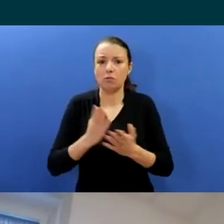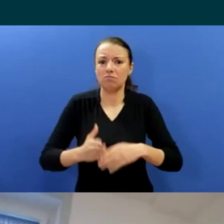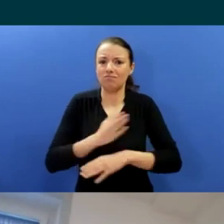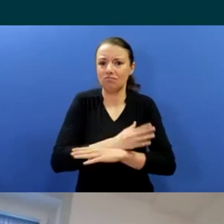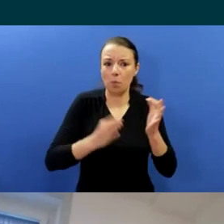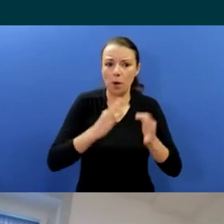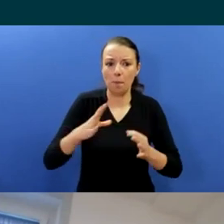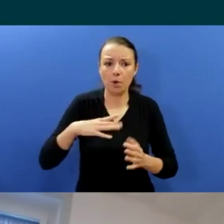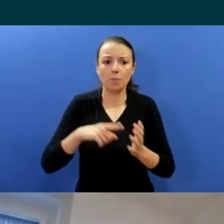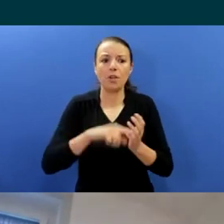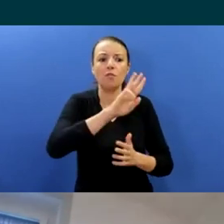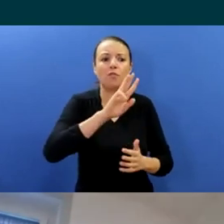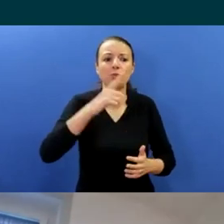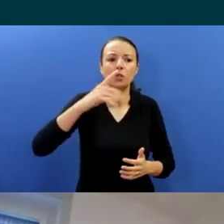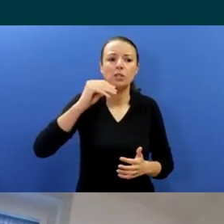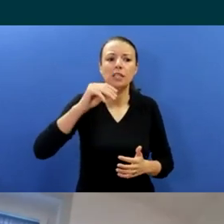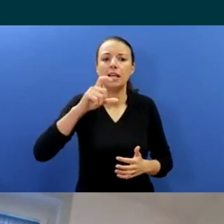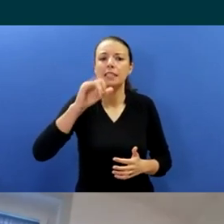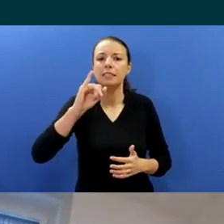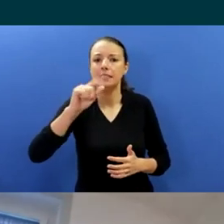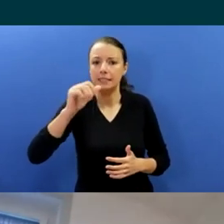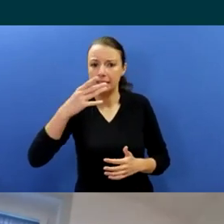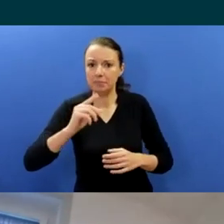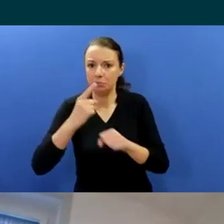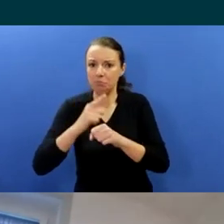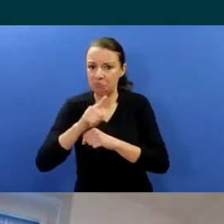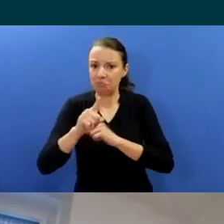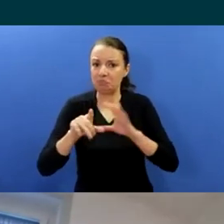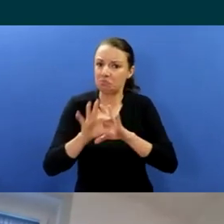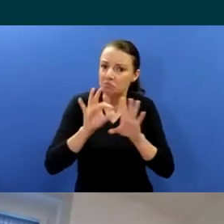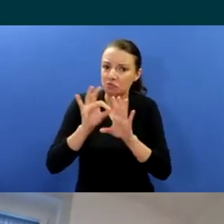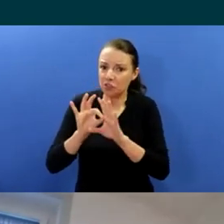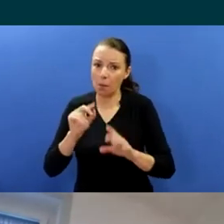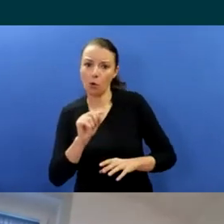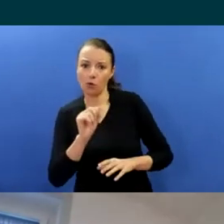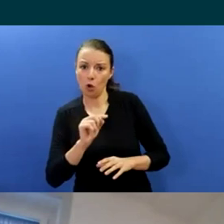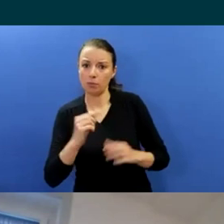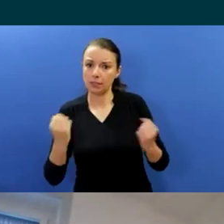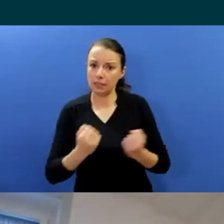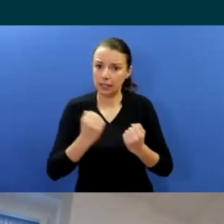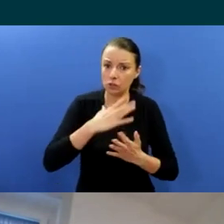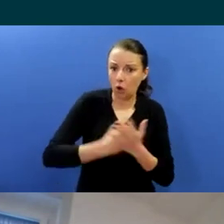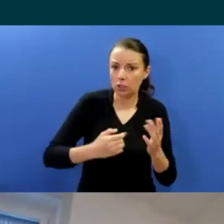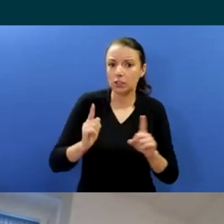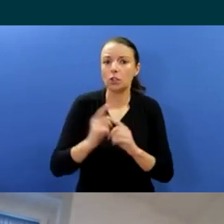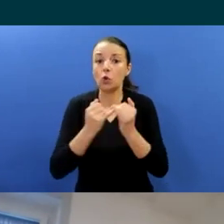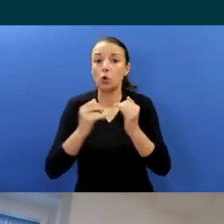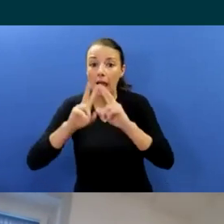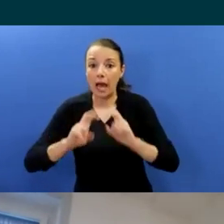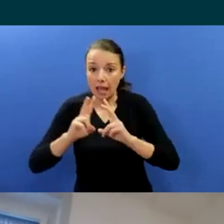analysis. That's very important in the beginning to ask yourself, what projects are you doing? What is